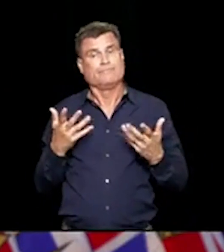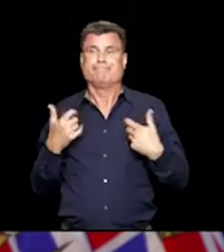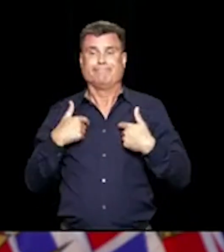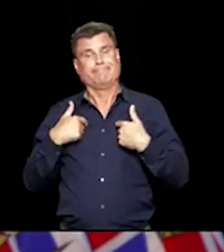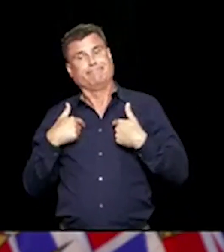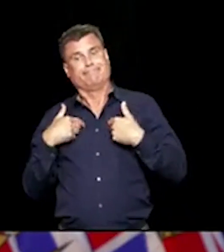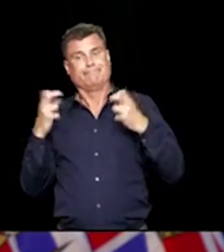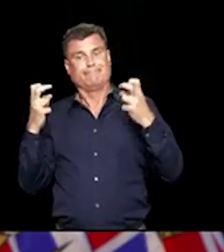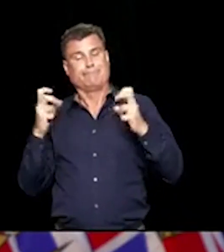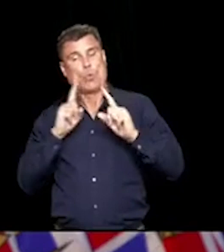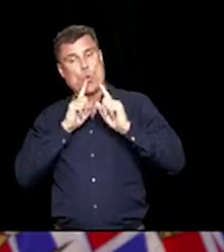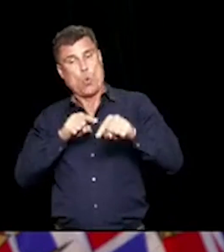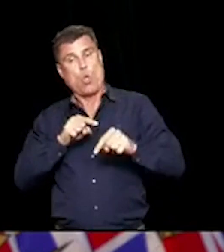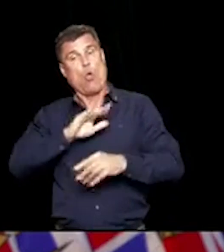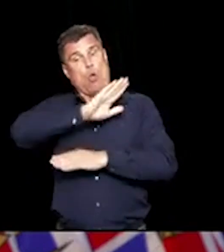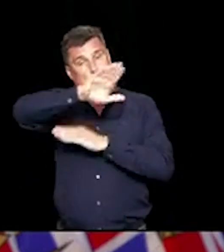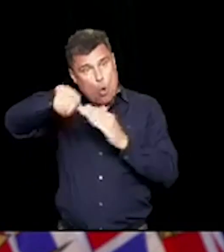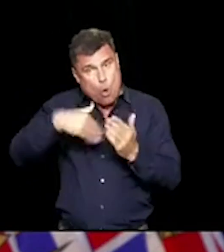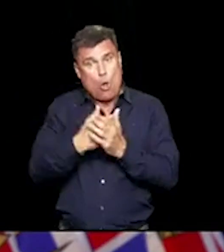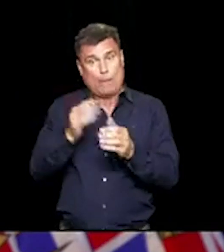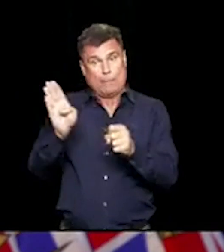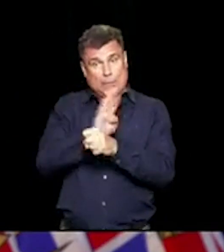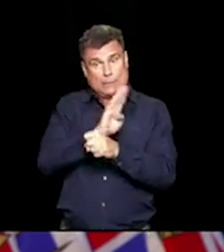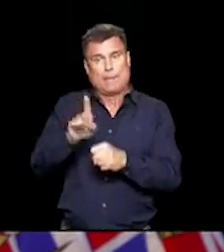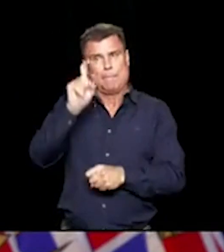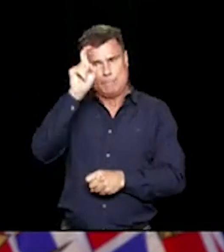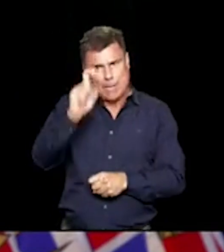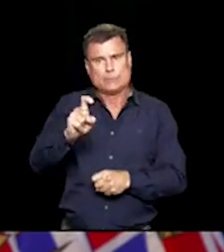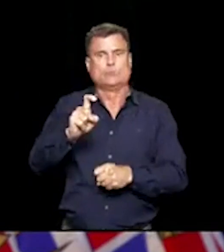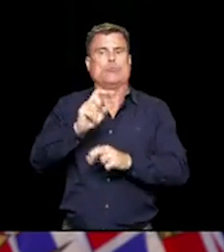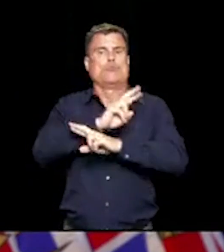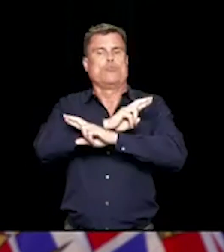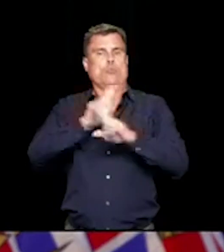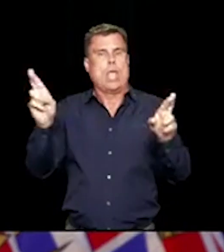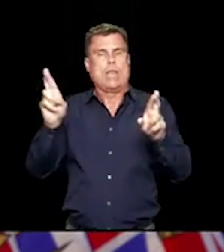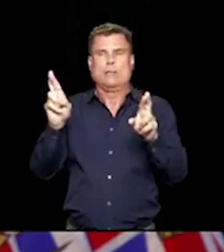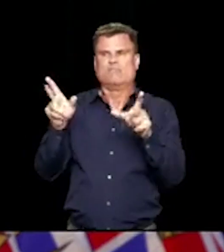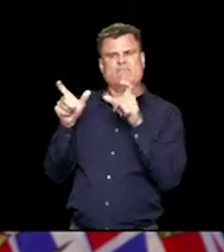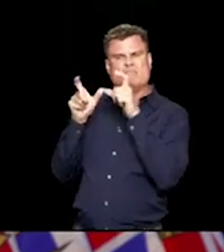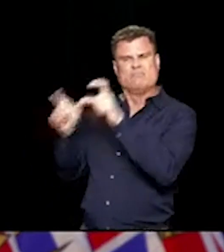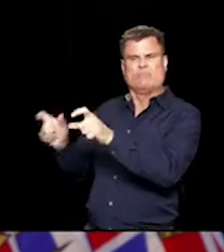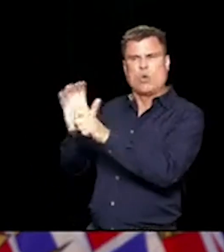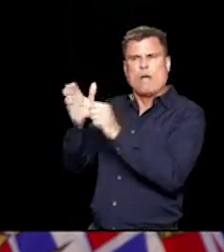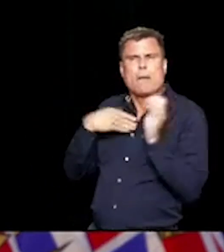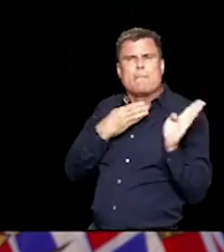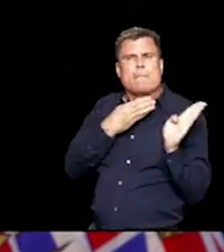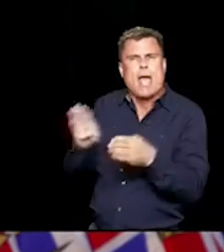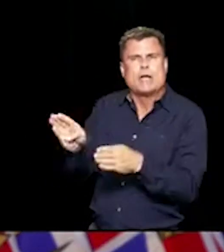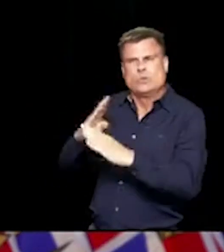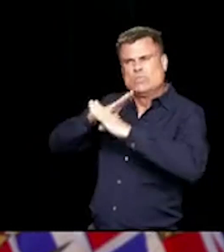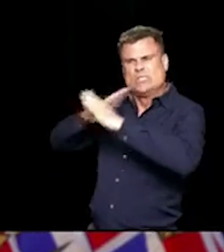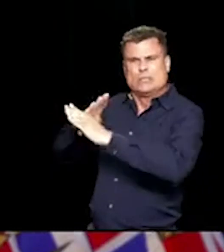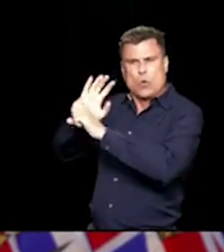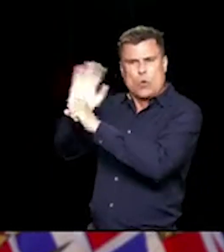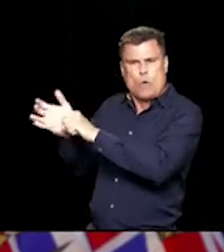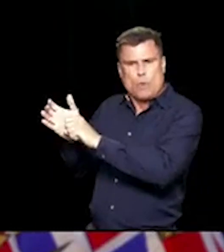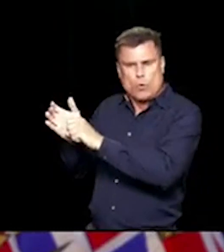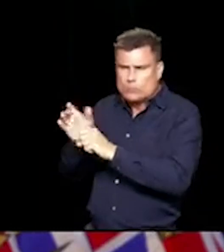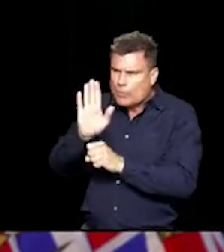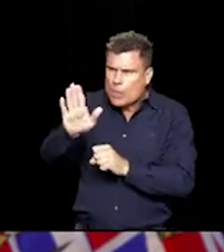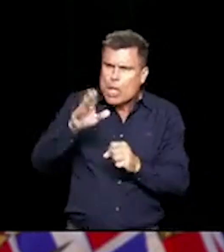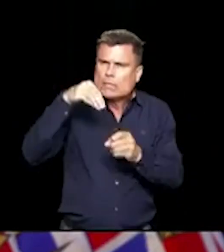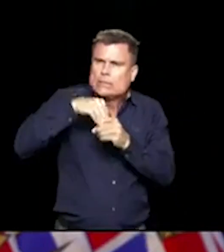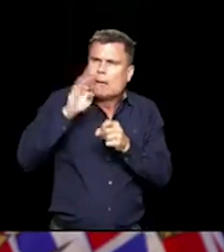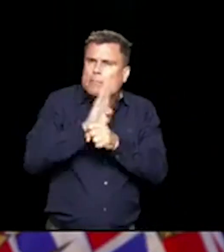every business or operation needs to have a COVID safety plan. So it's more looking at those plans and being able to